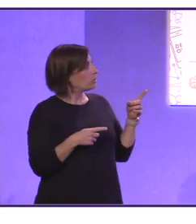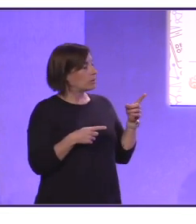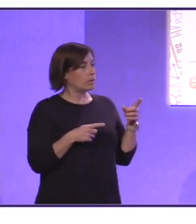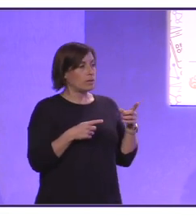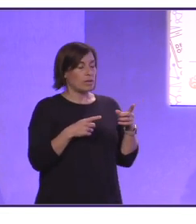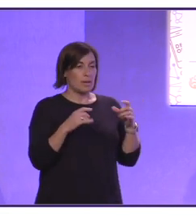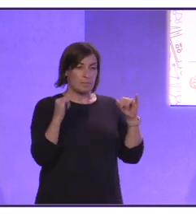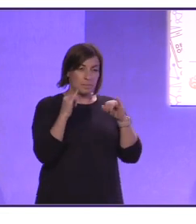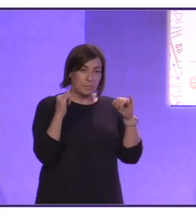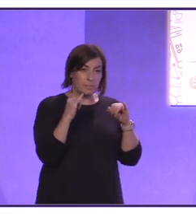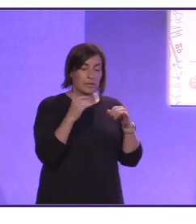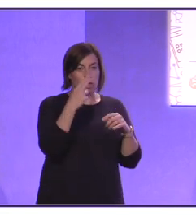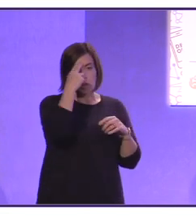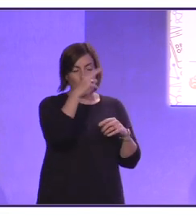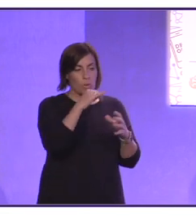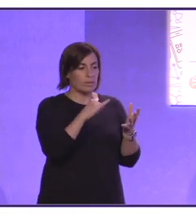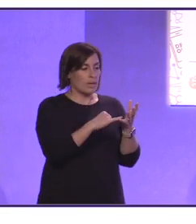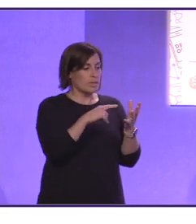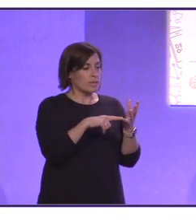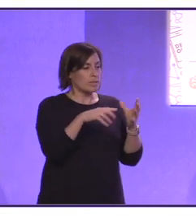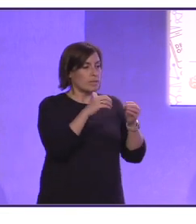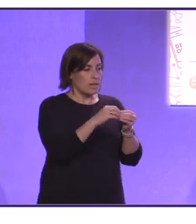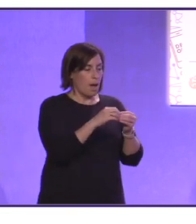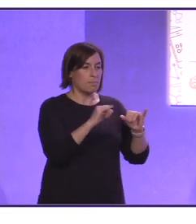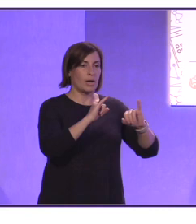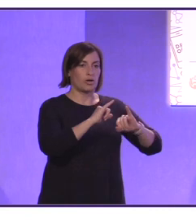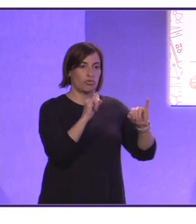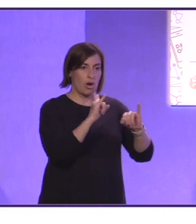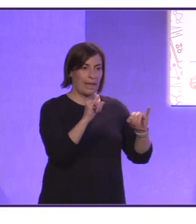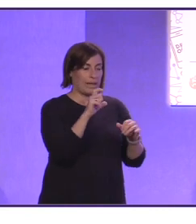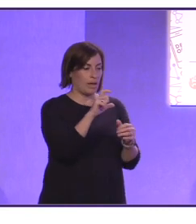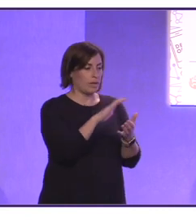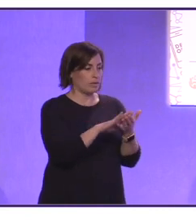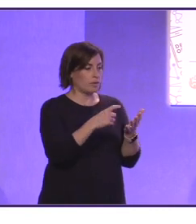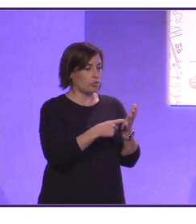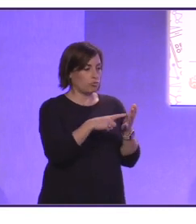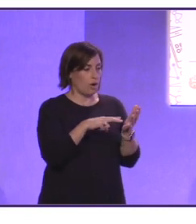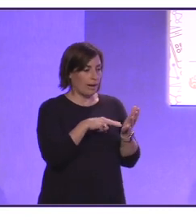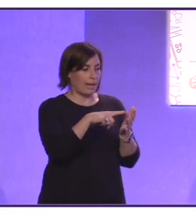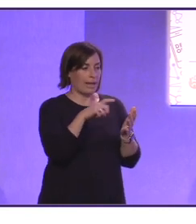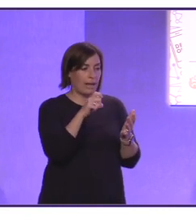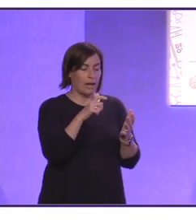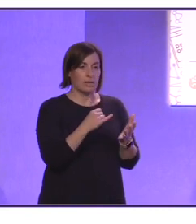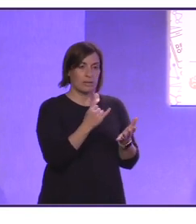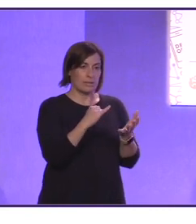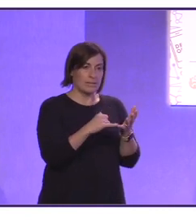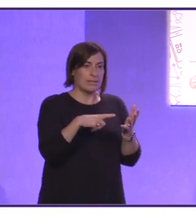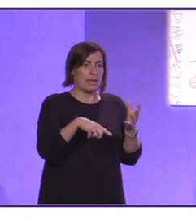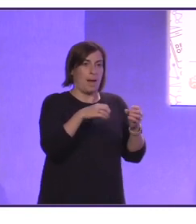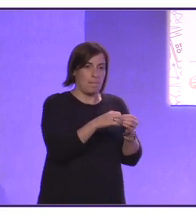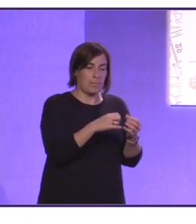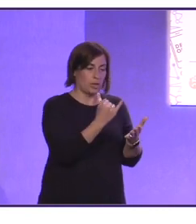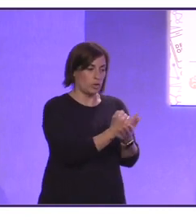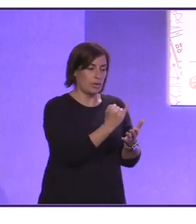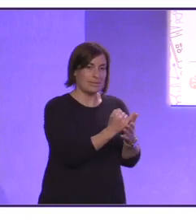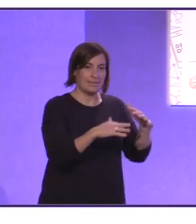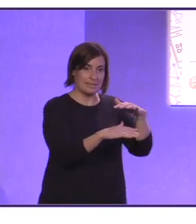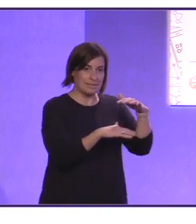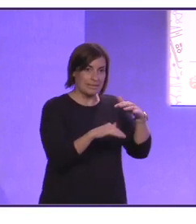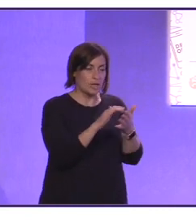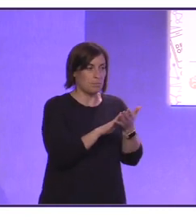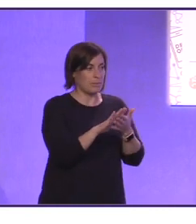subchronic toxicity, which is the ability of a substance to cause harmful effects for more than a year, but less than the